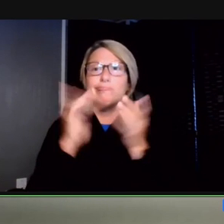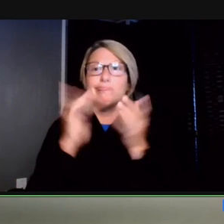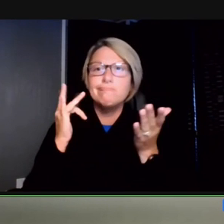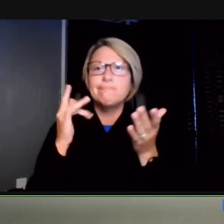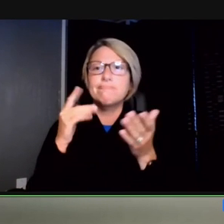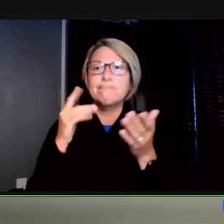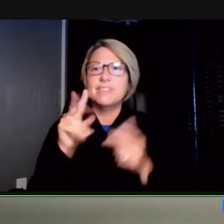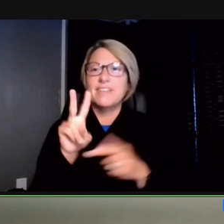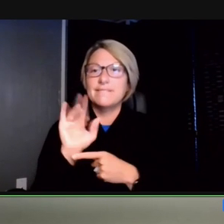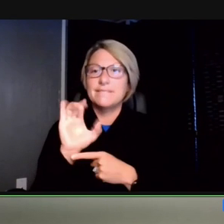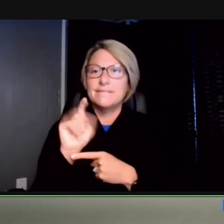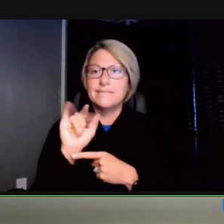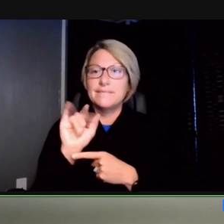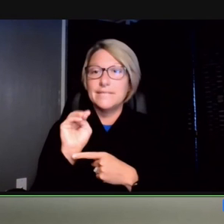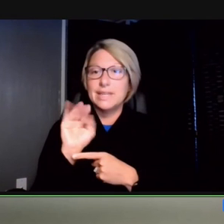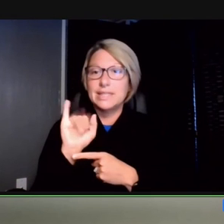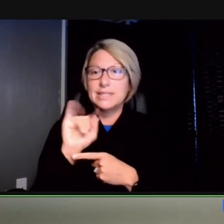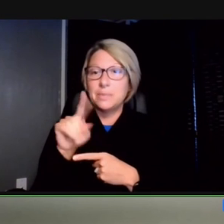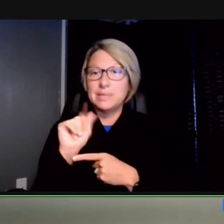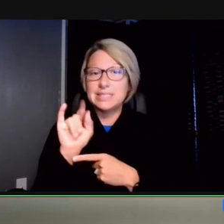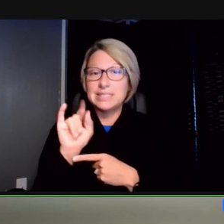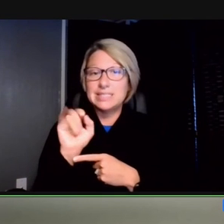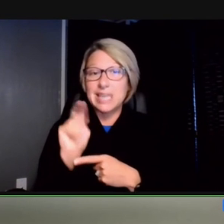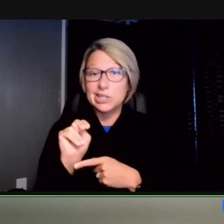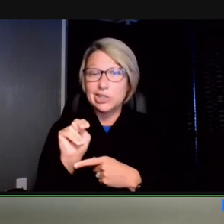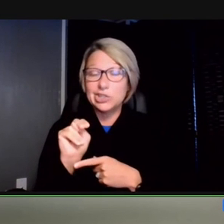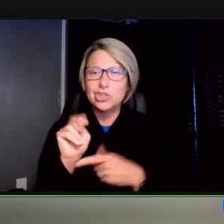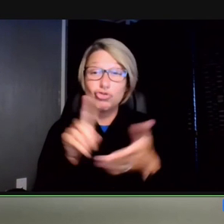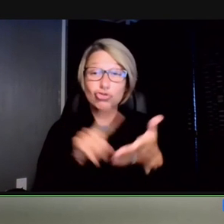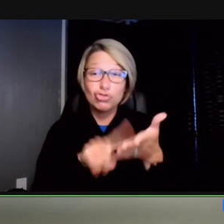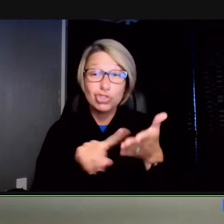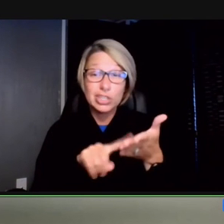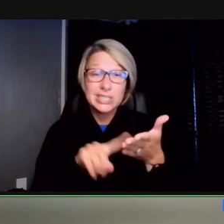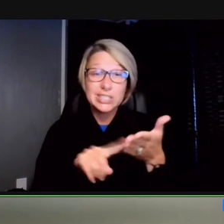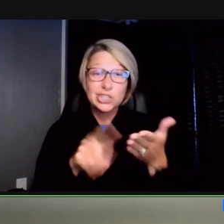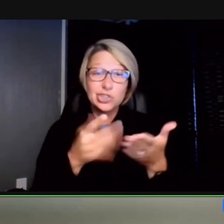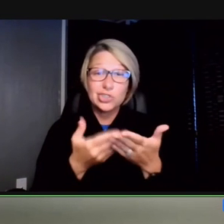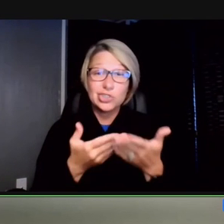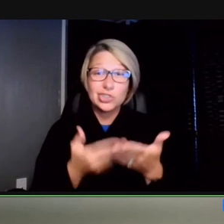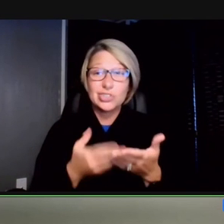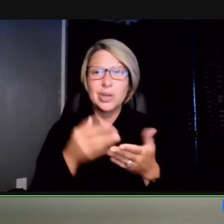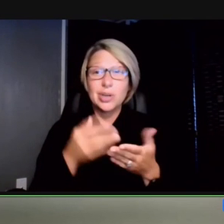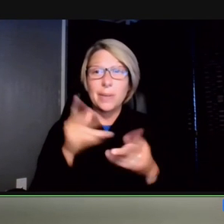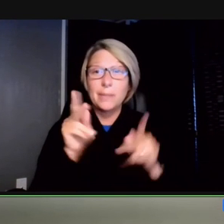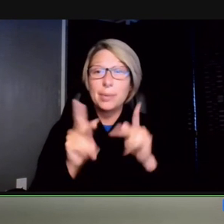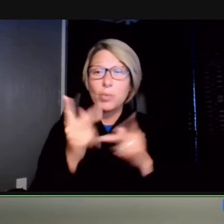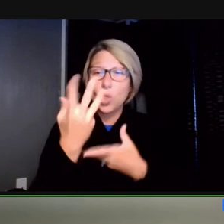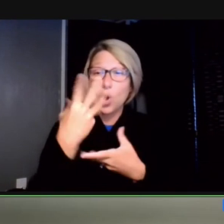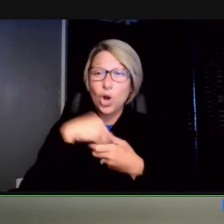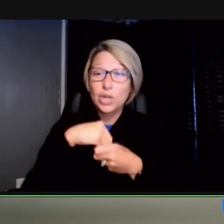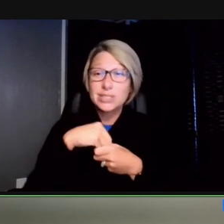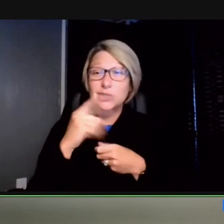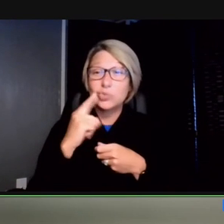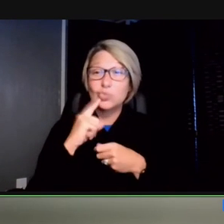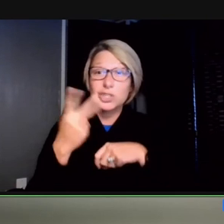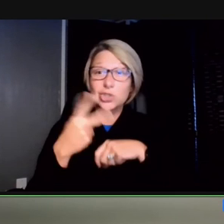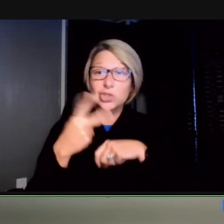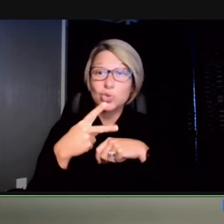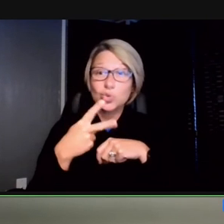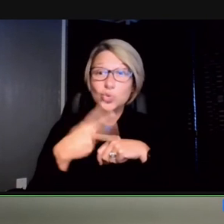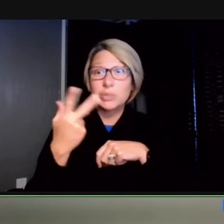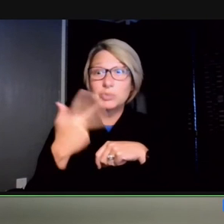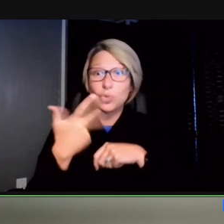that sometimes they are 2 to 3 times more likely to be abused. But again, I'm saying this because of either